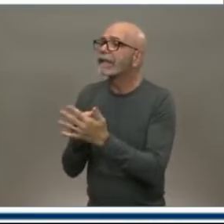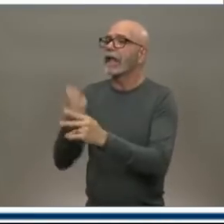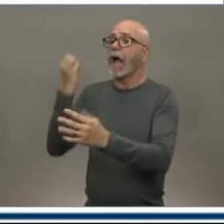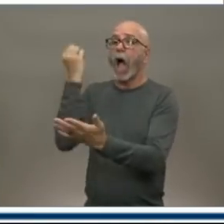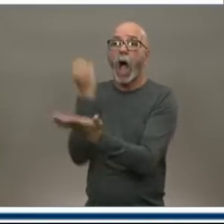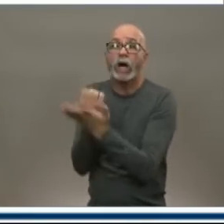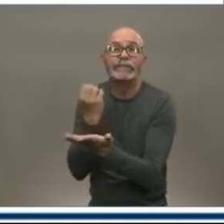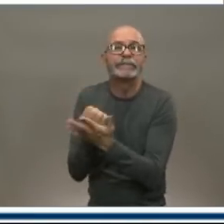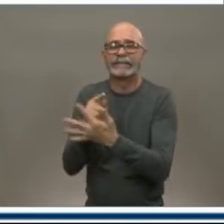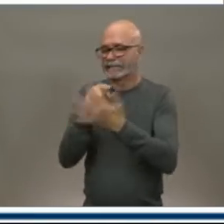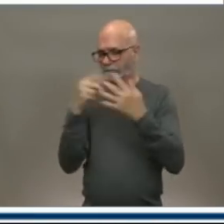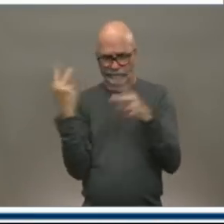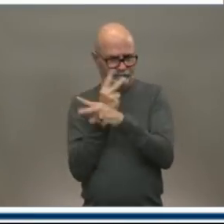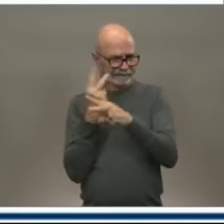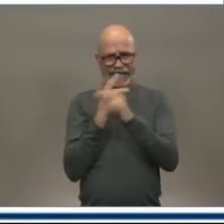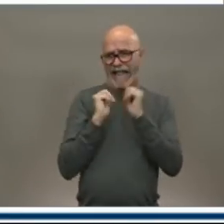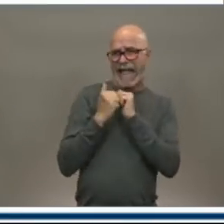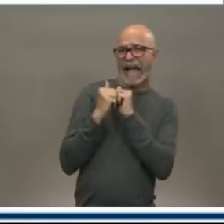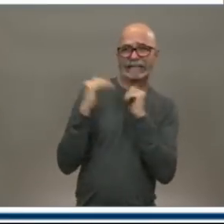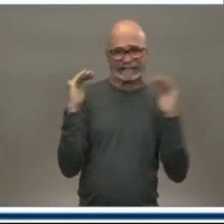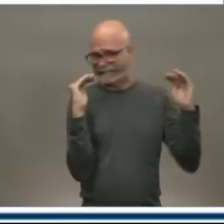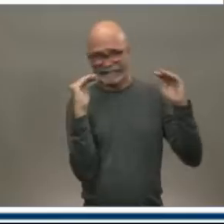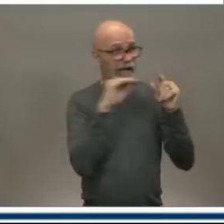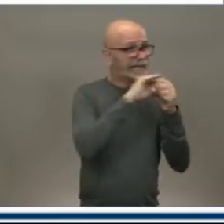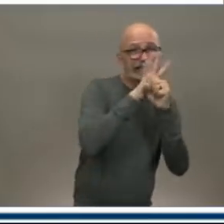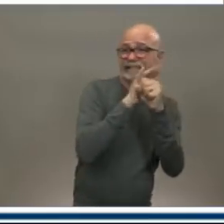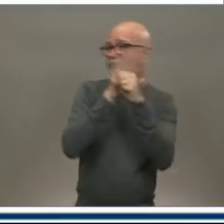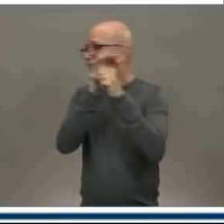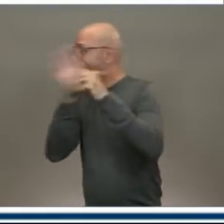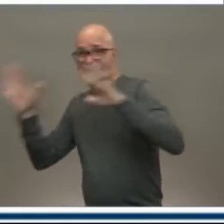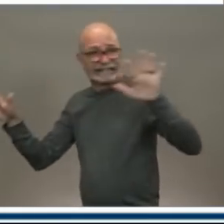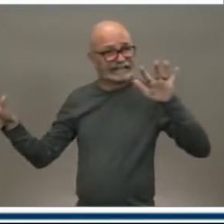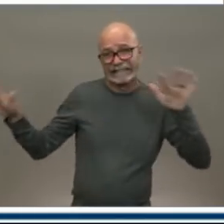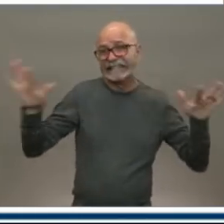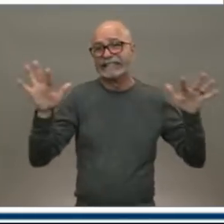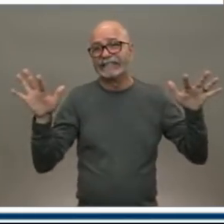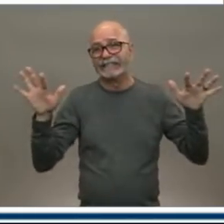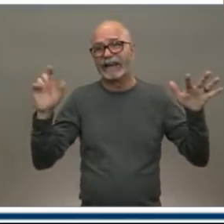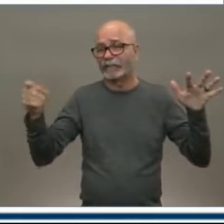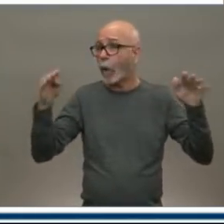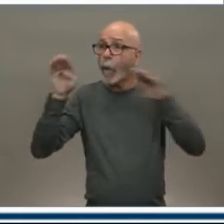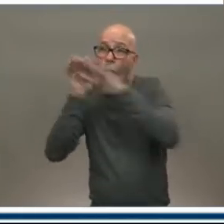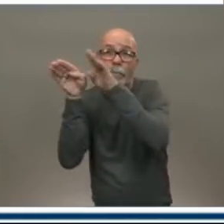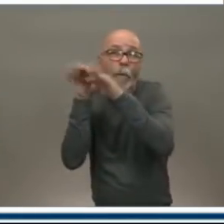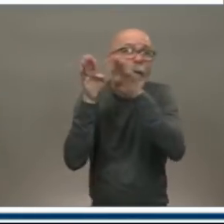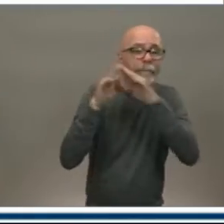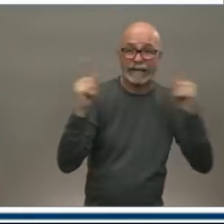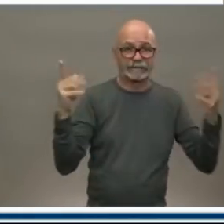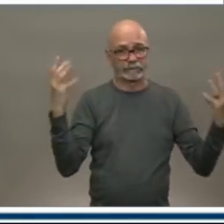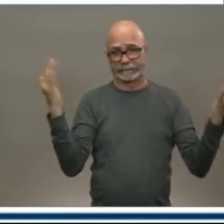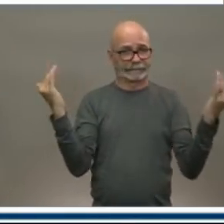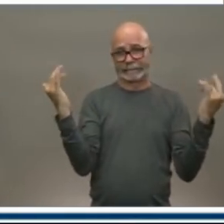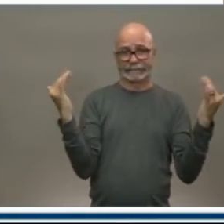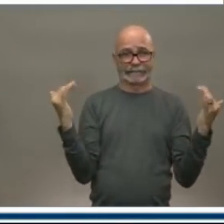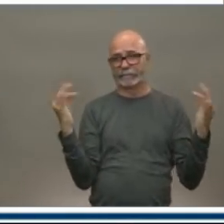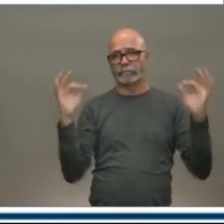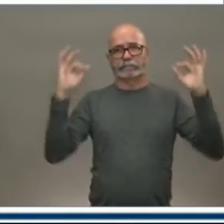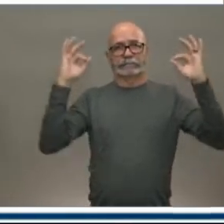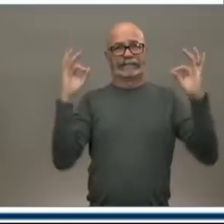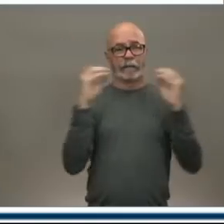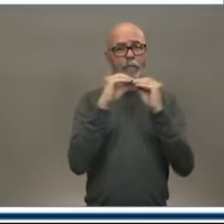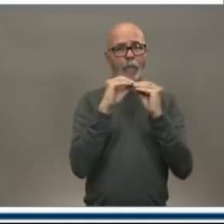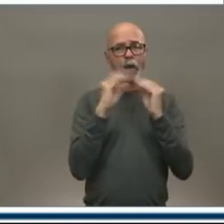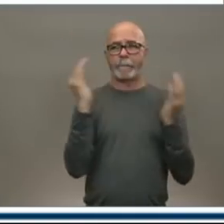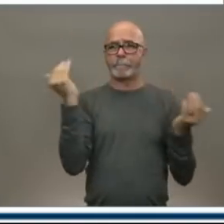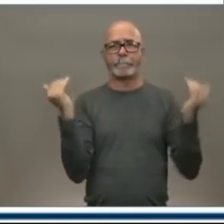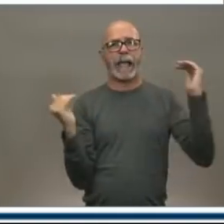this dance between COVID restrictions, but keeping things open as much as possible for our communities and for our economy. And that's